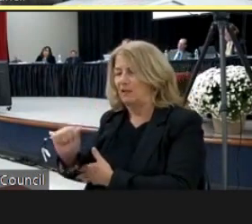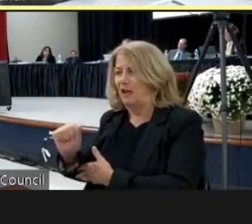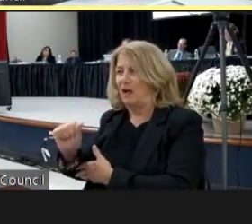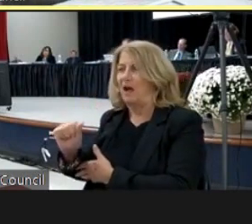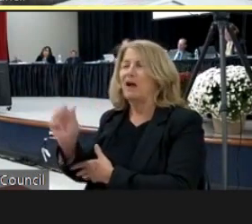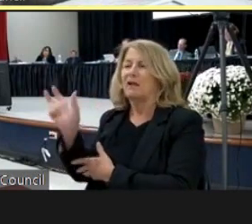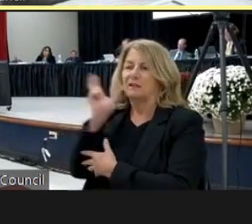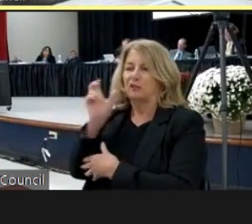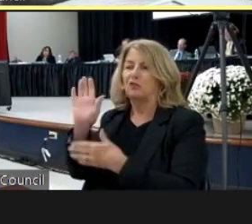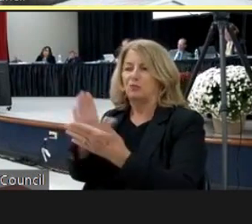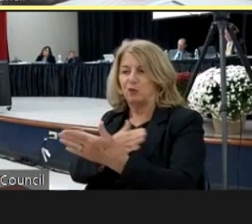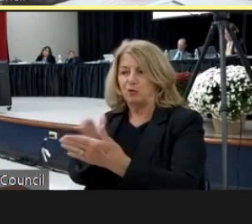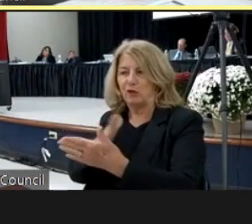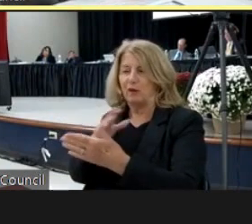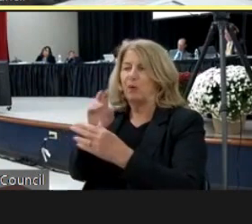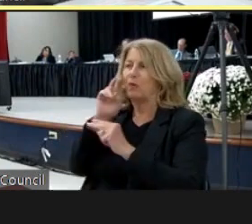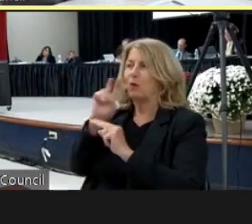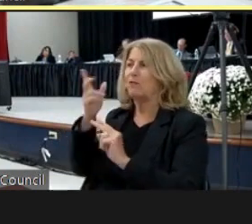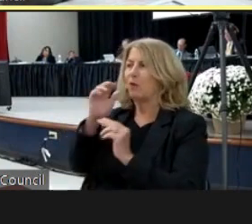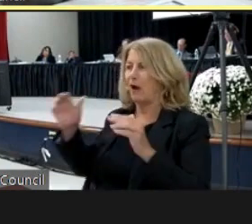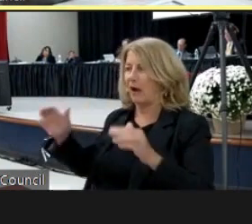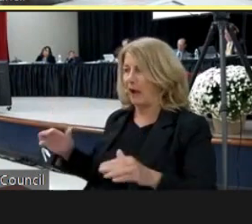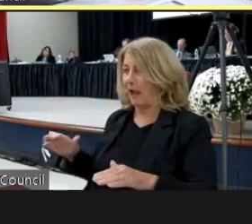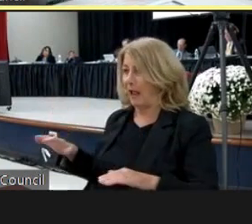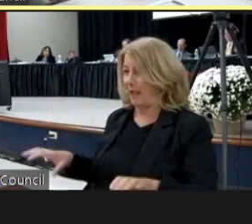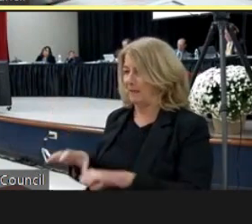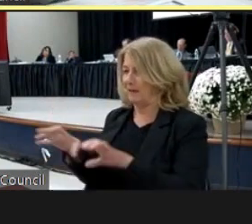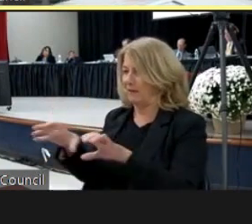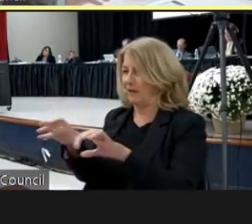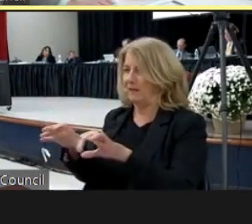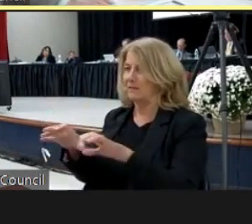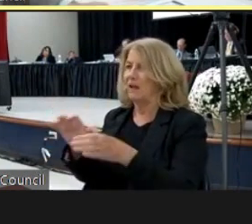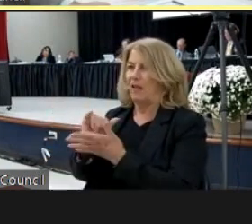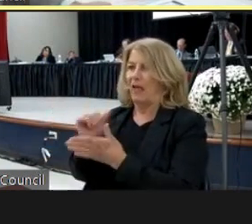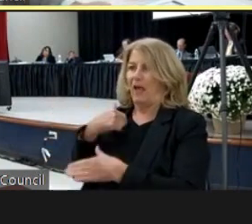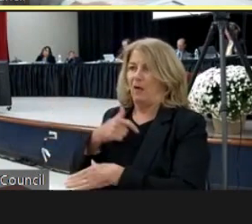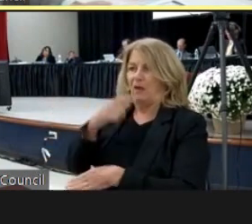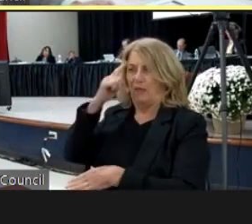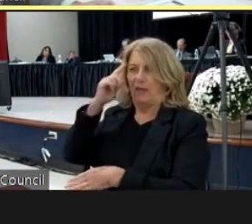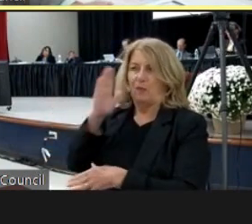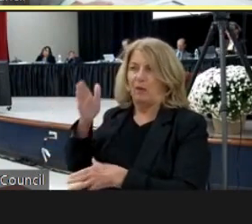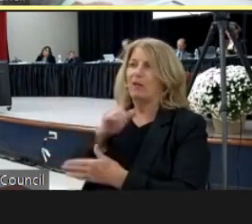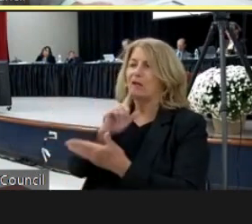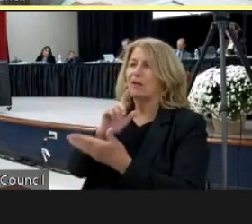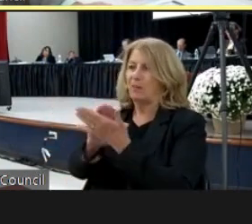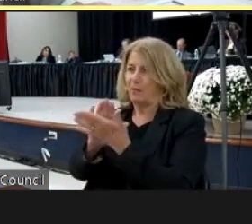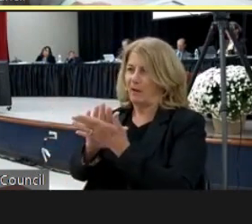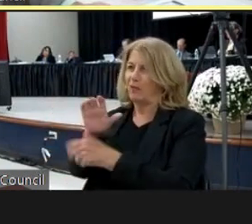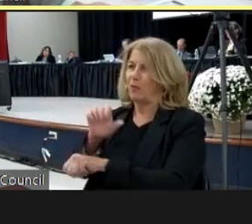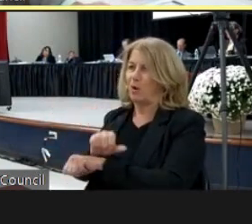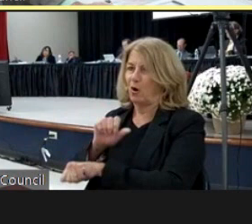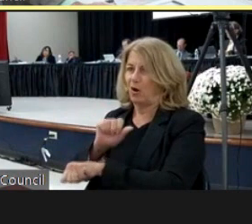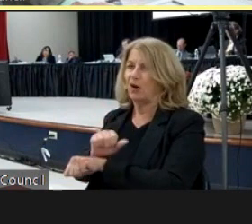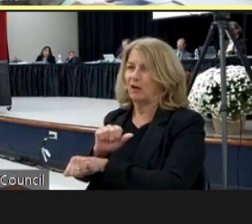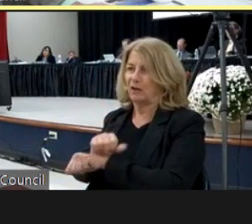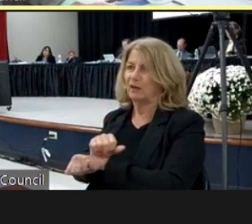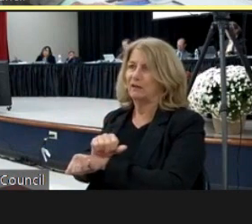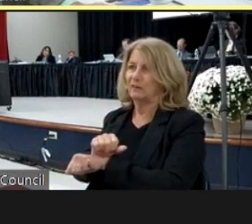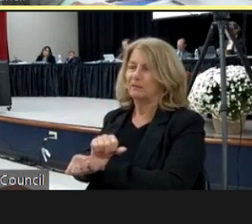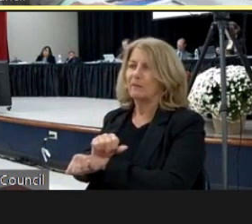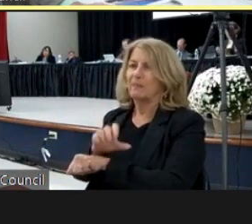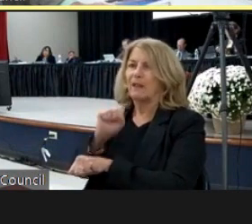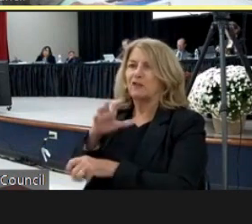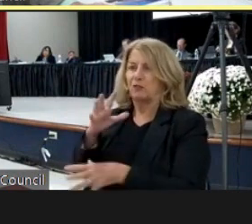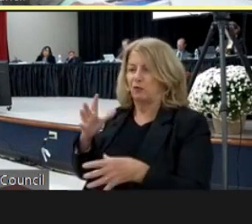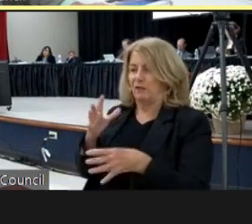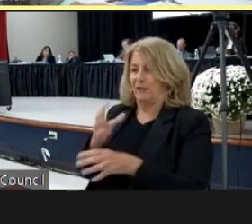at some activity there that we think will really help complement the work that Baylor's doing. So to